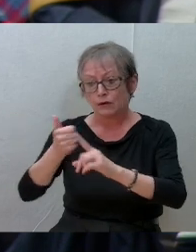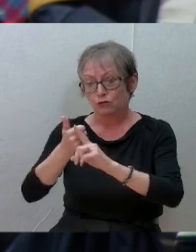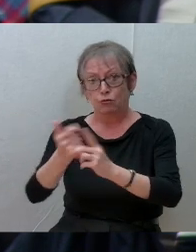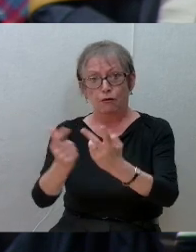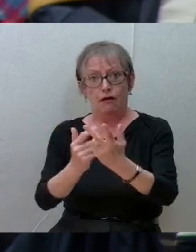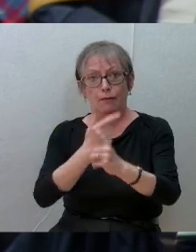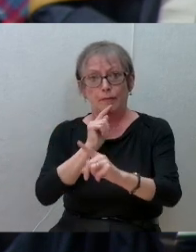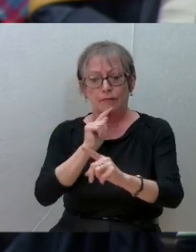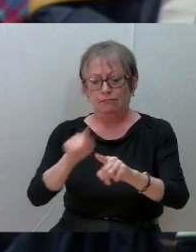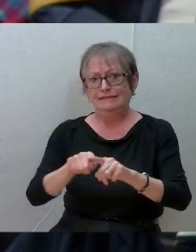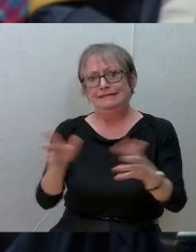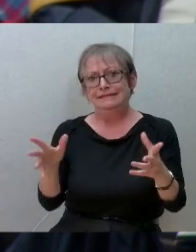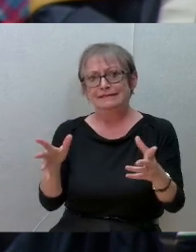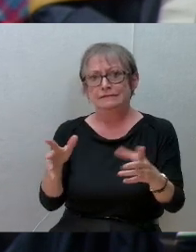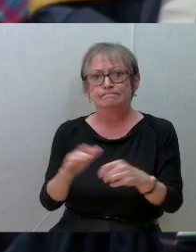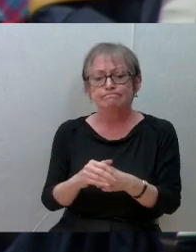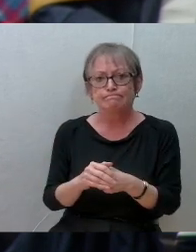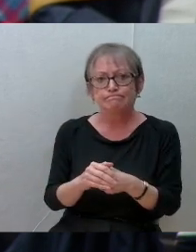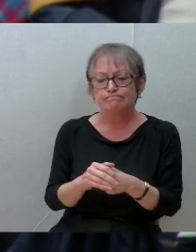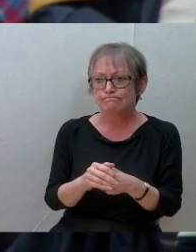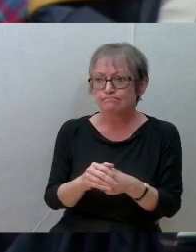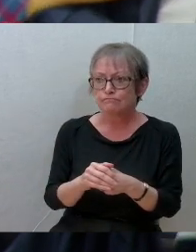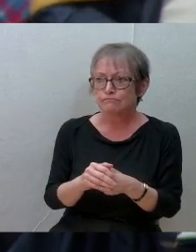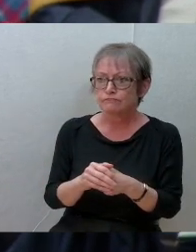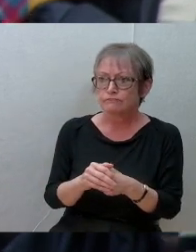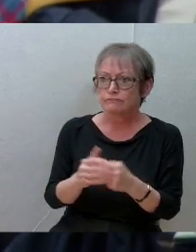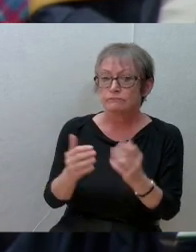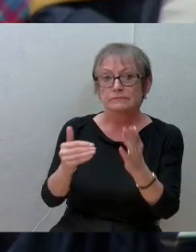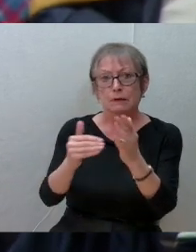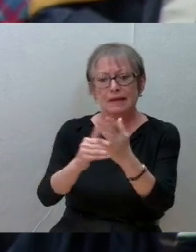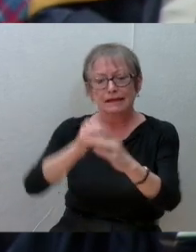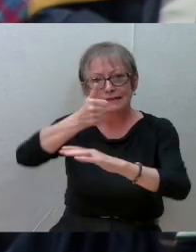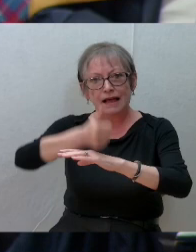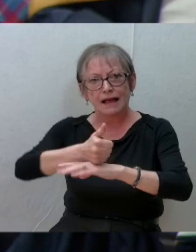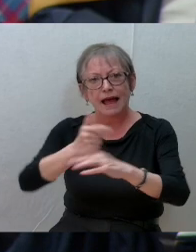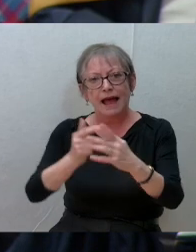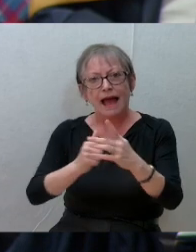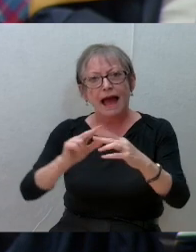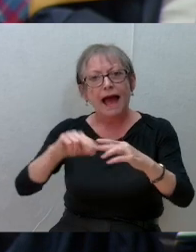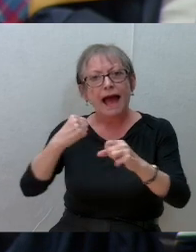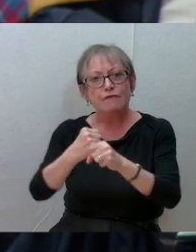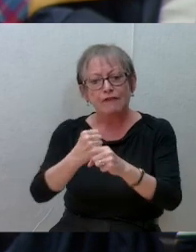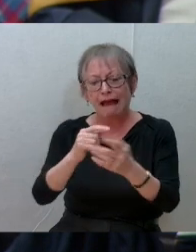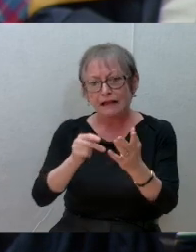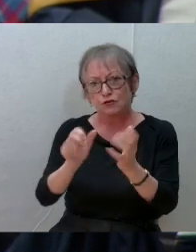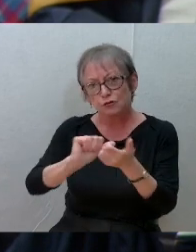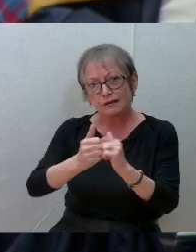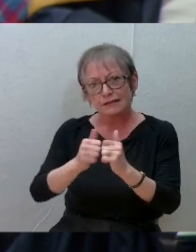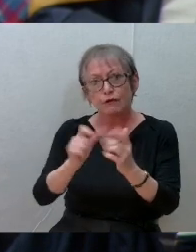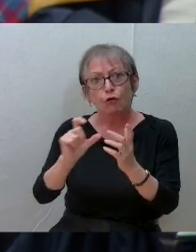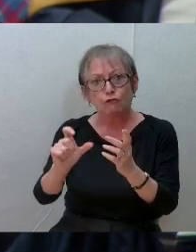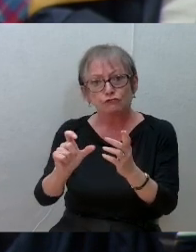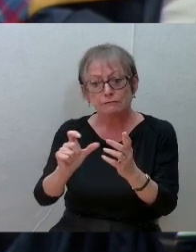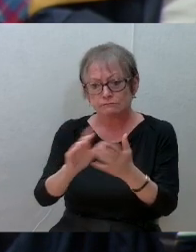in similar situations. Sabir established the Afghan Society of Coventry to ensure that other